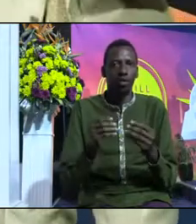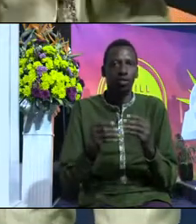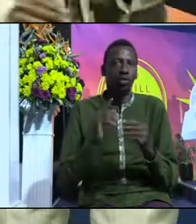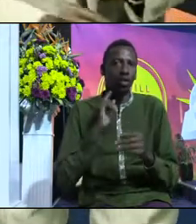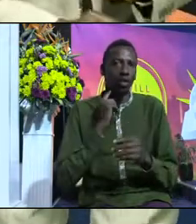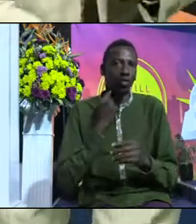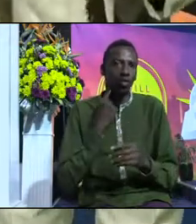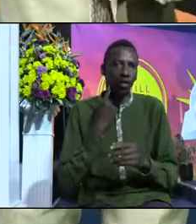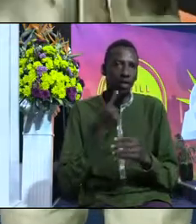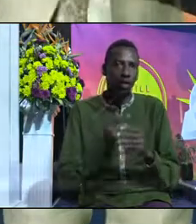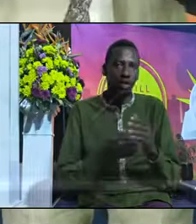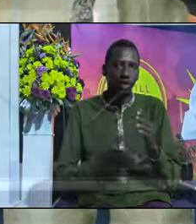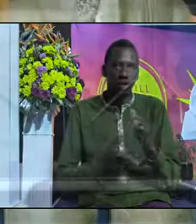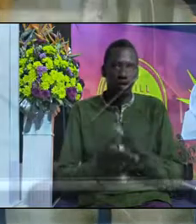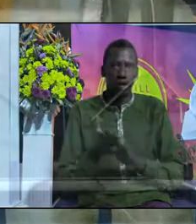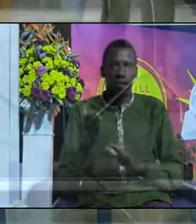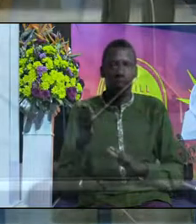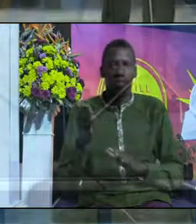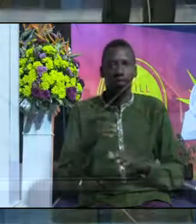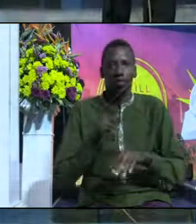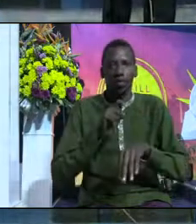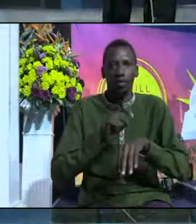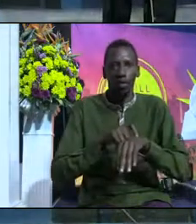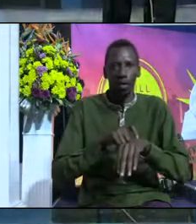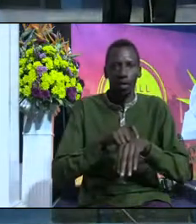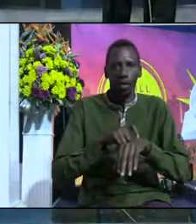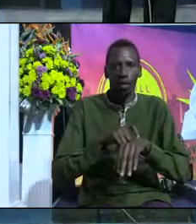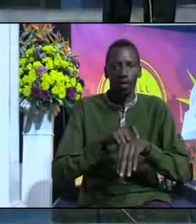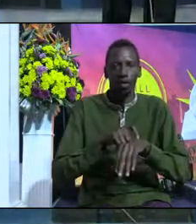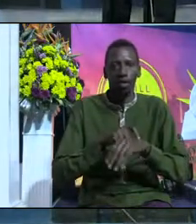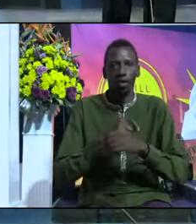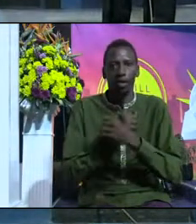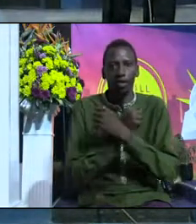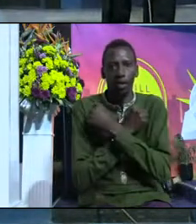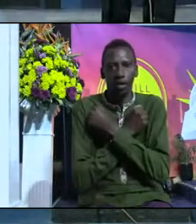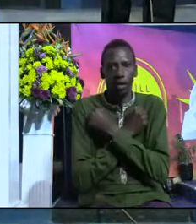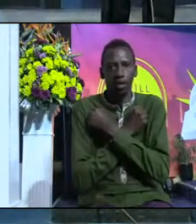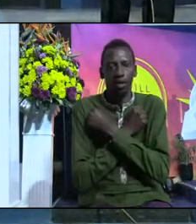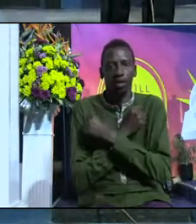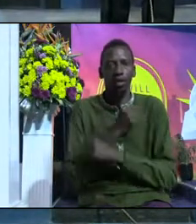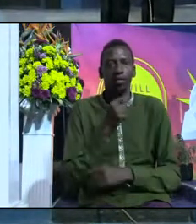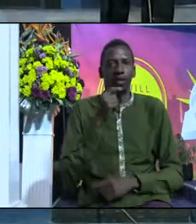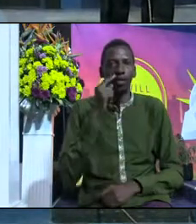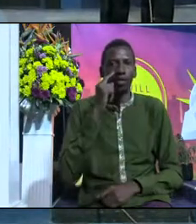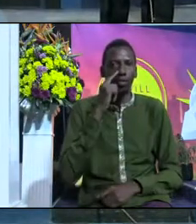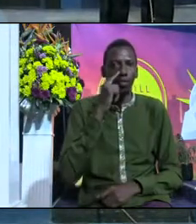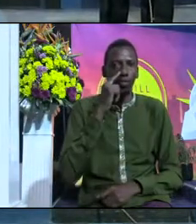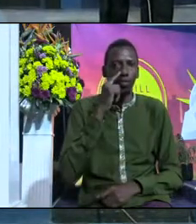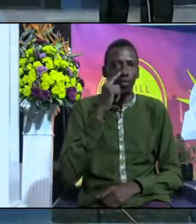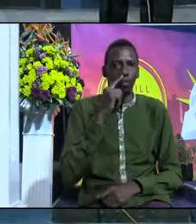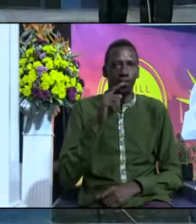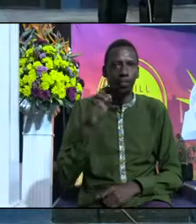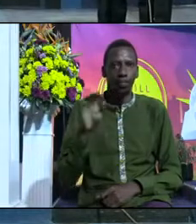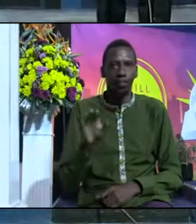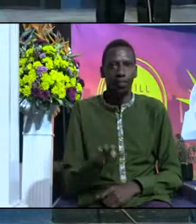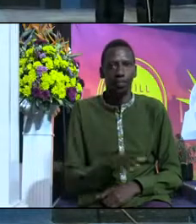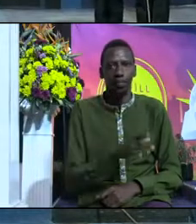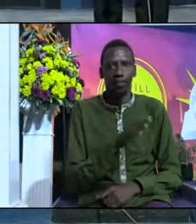Softly, sweetly glide when there's love at